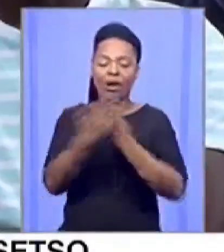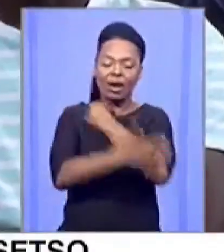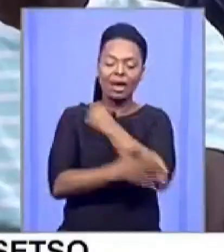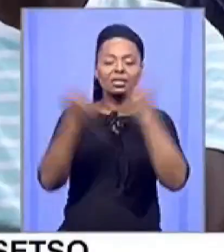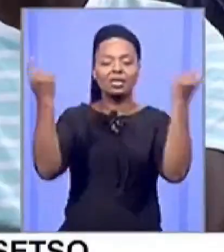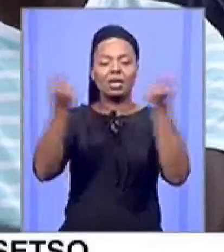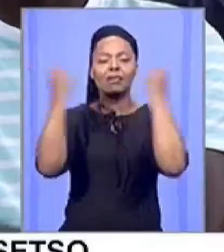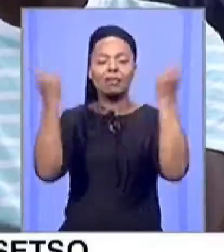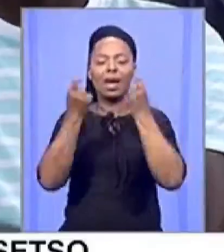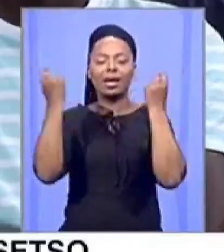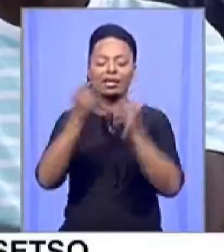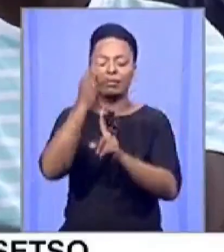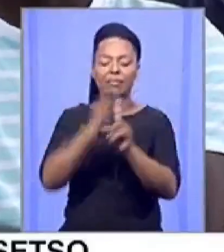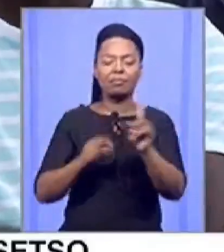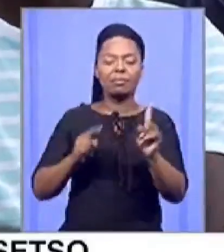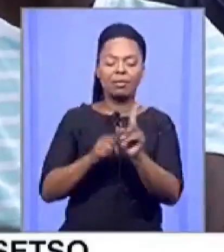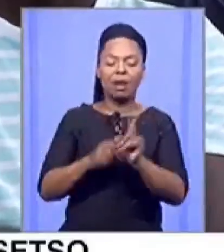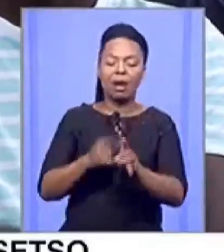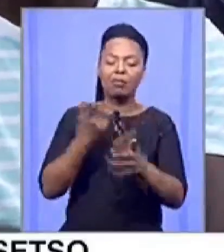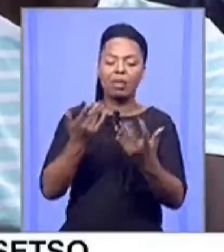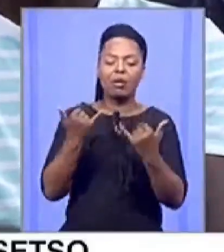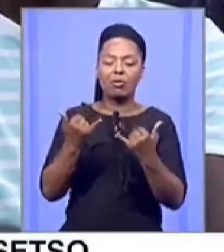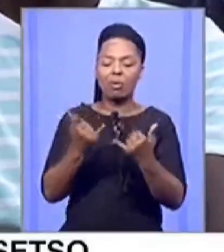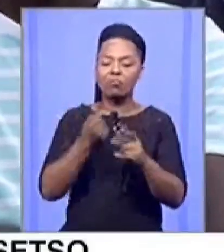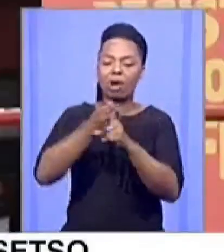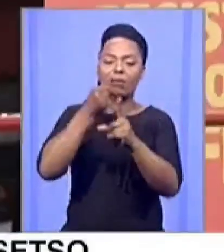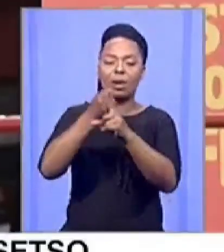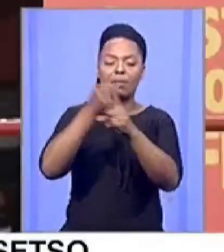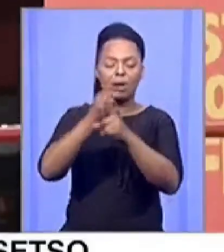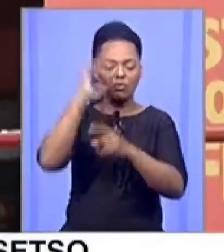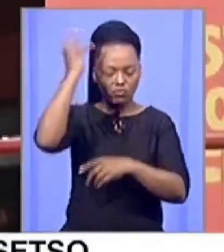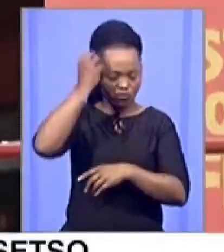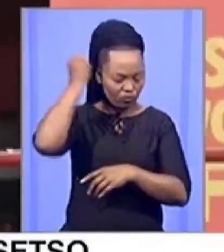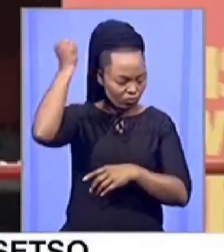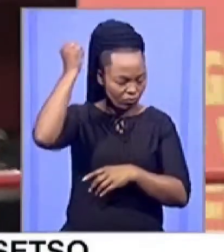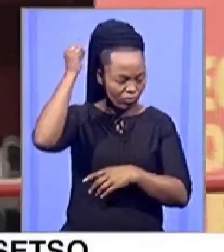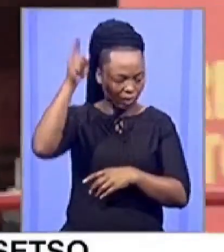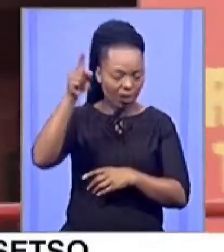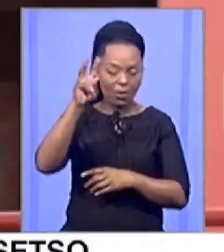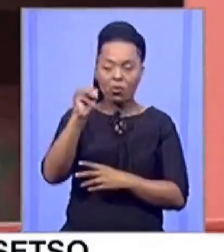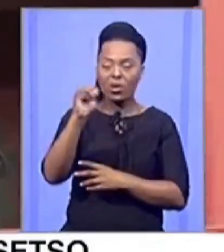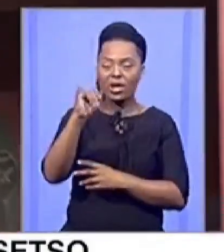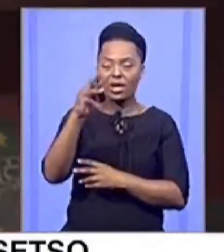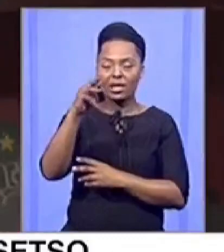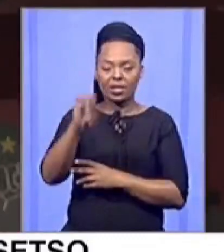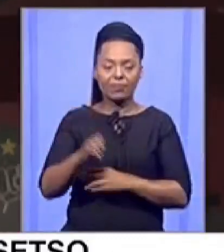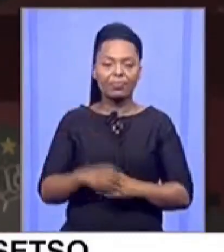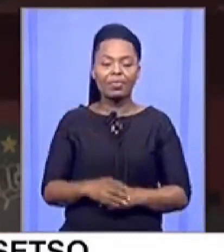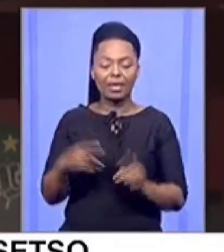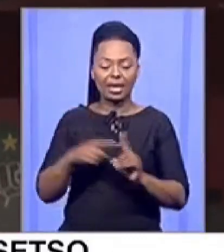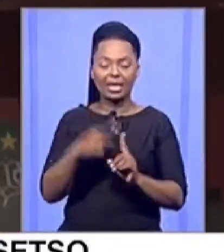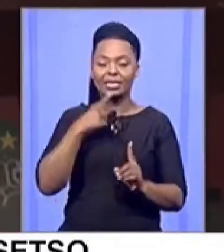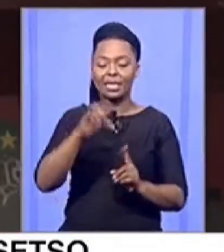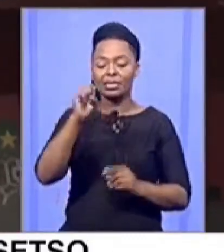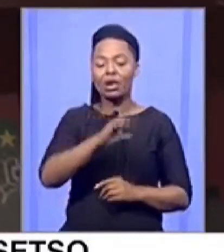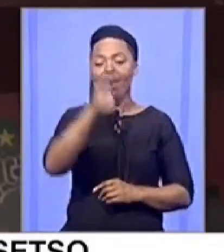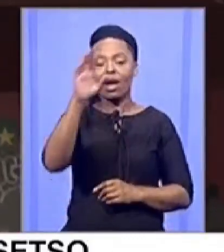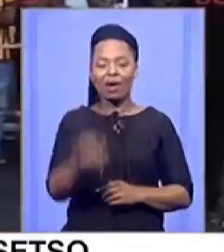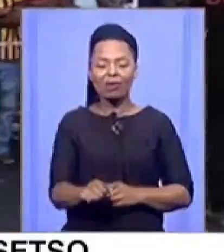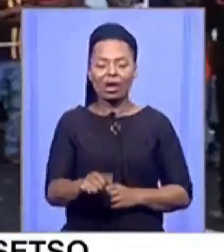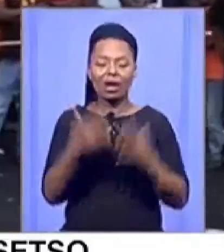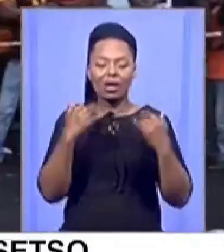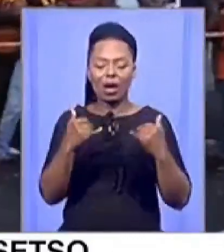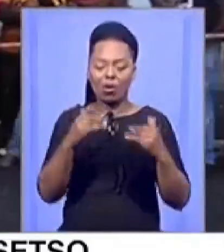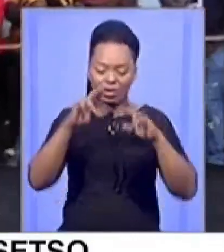ba mofumolwanedi wa ntwa tikoloho Winnie Mandela. Mme Malema o re boleng ba bophelo Afrika Borwa ha bo mo